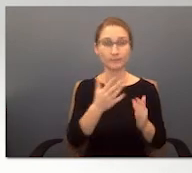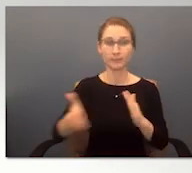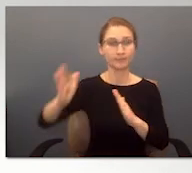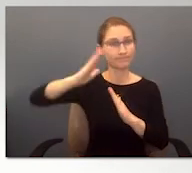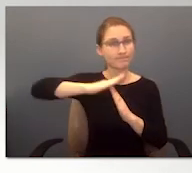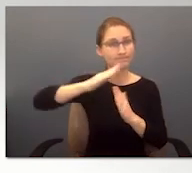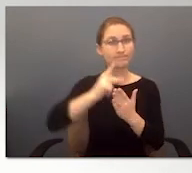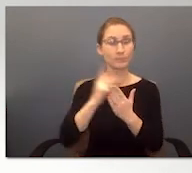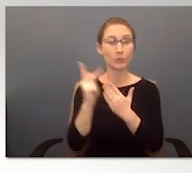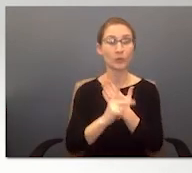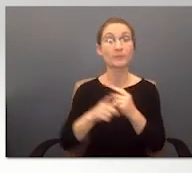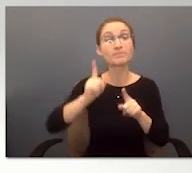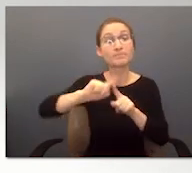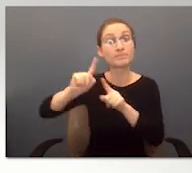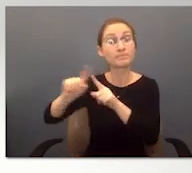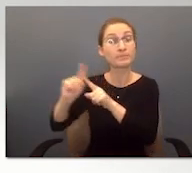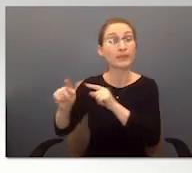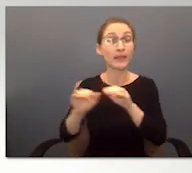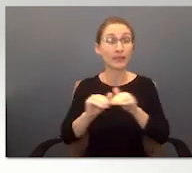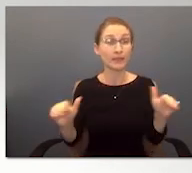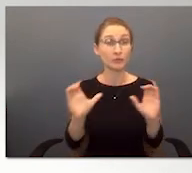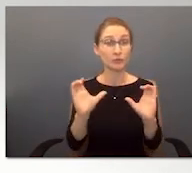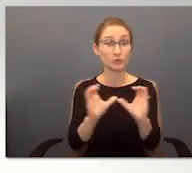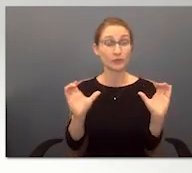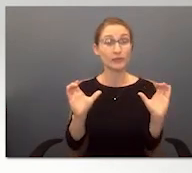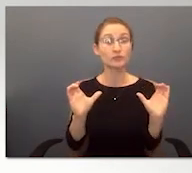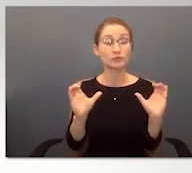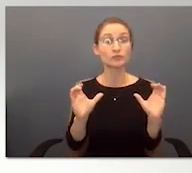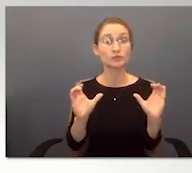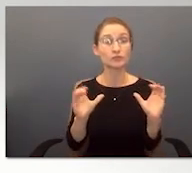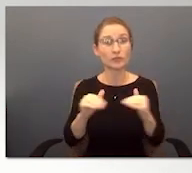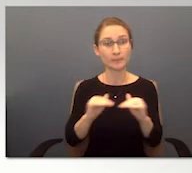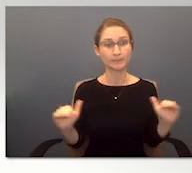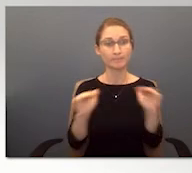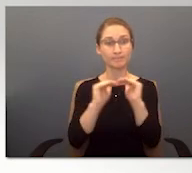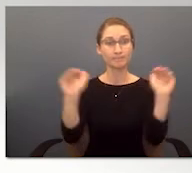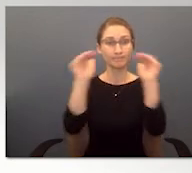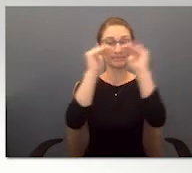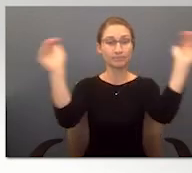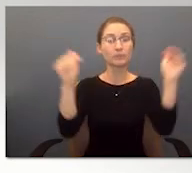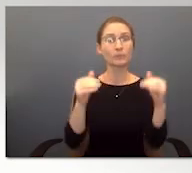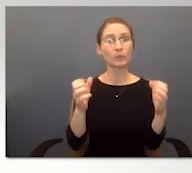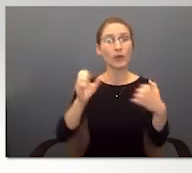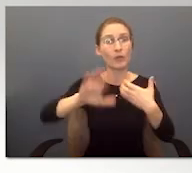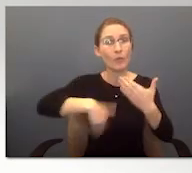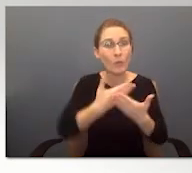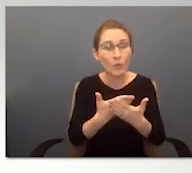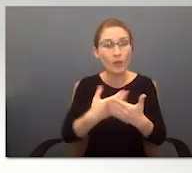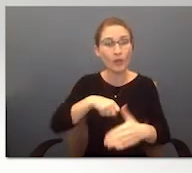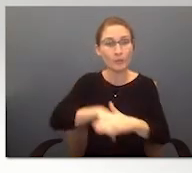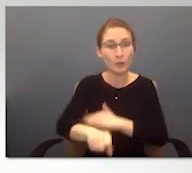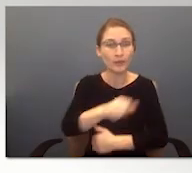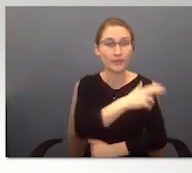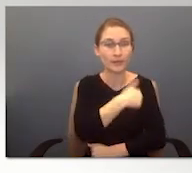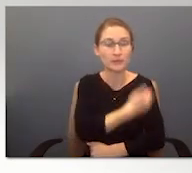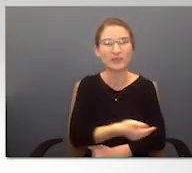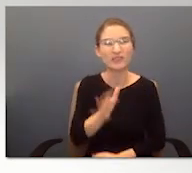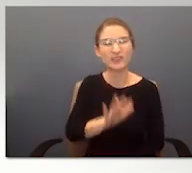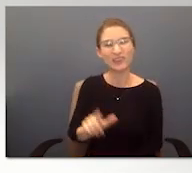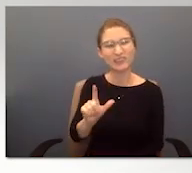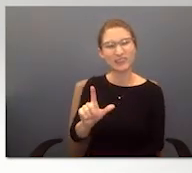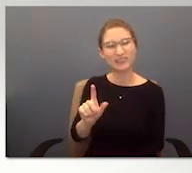There are different levels of certification, bronze, silver, and gold. And our aim is to get all maternity hospitals, and there are about 121,